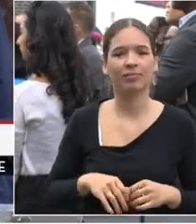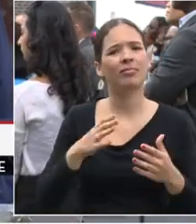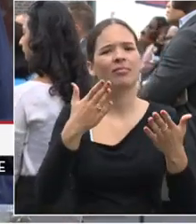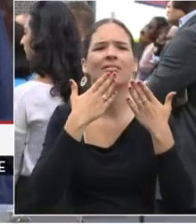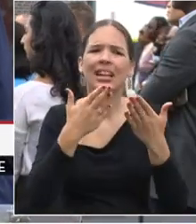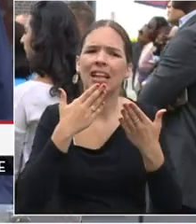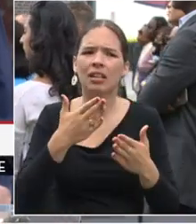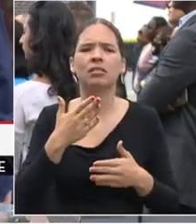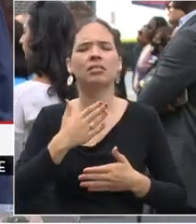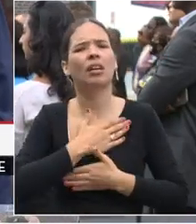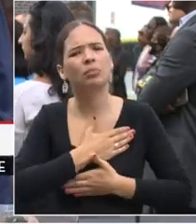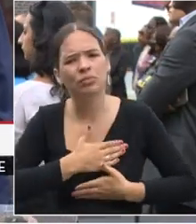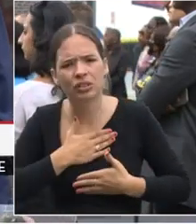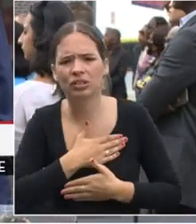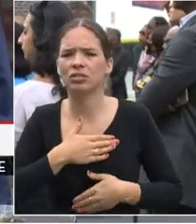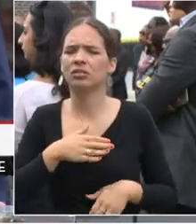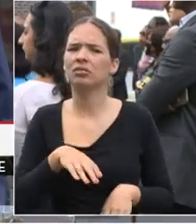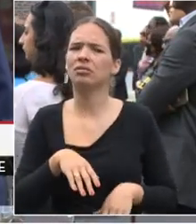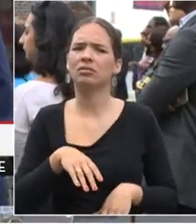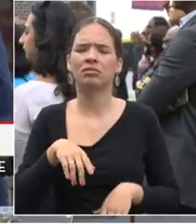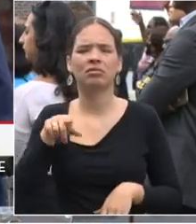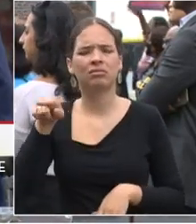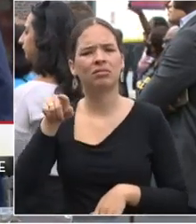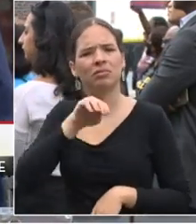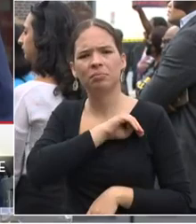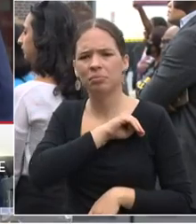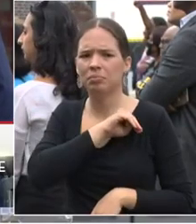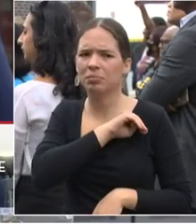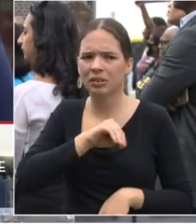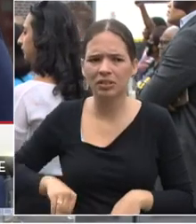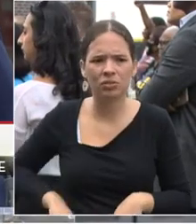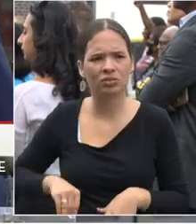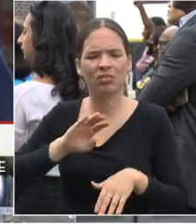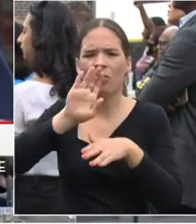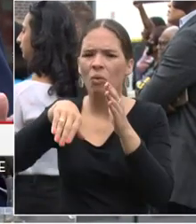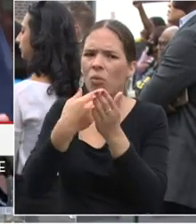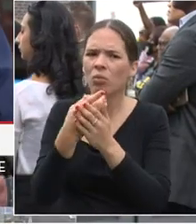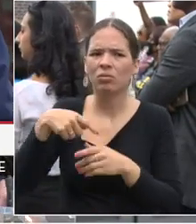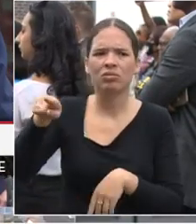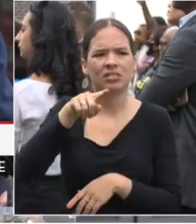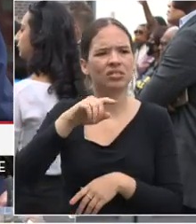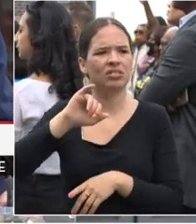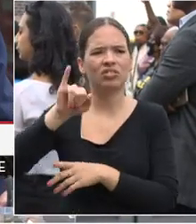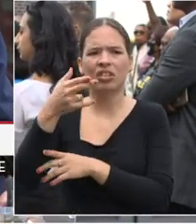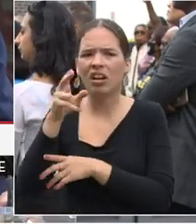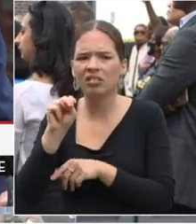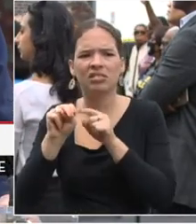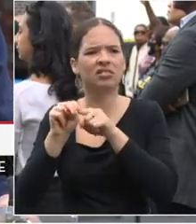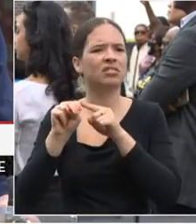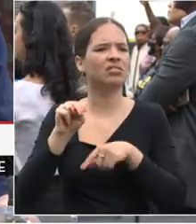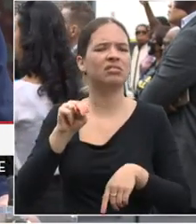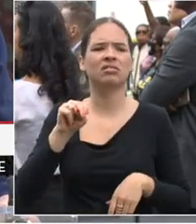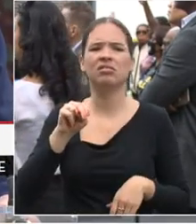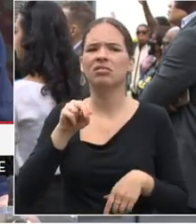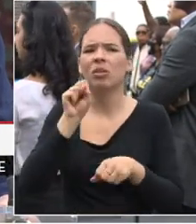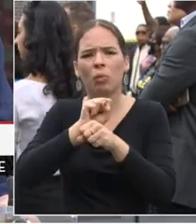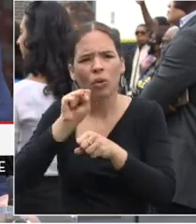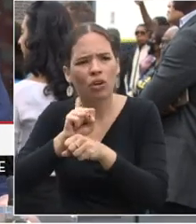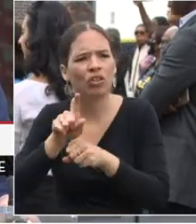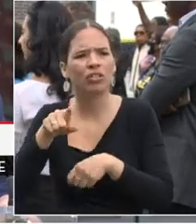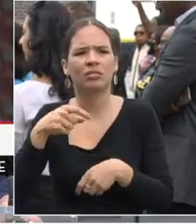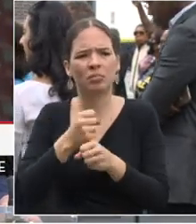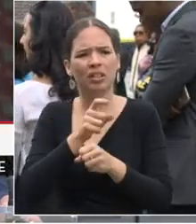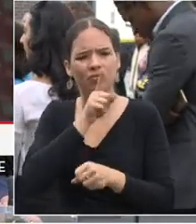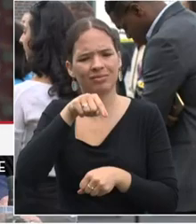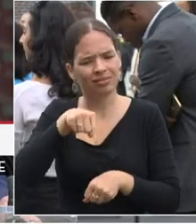appreciation, Mayor, to you and all of those, John, who worked to be able to make this happen, all of our